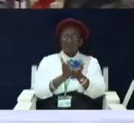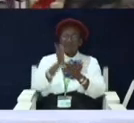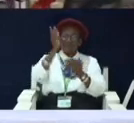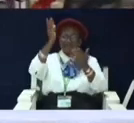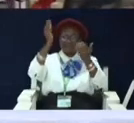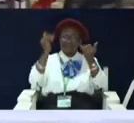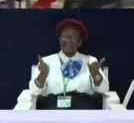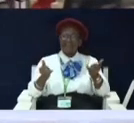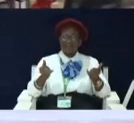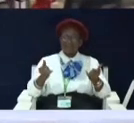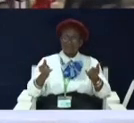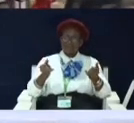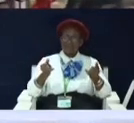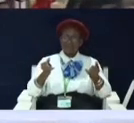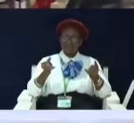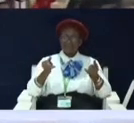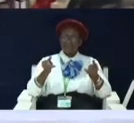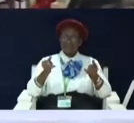now,